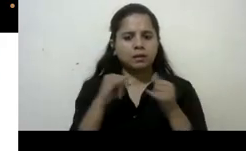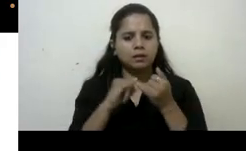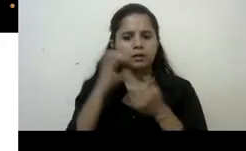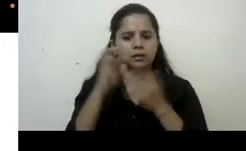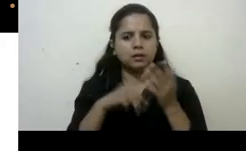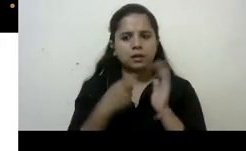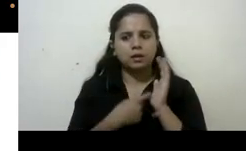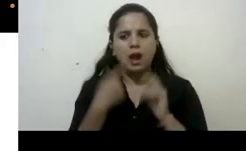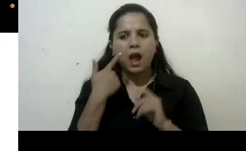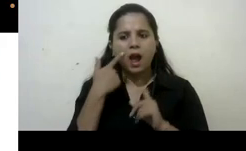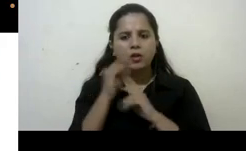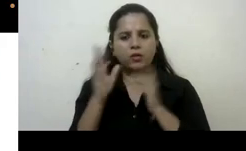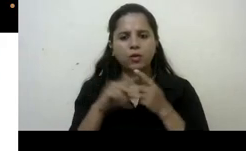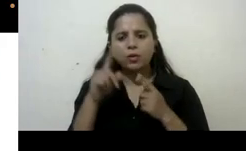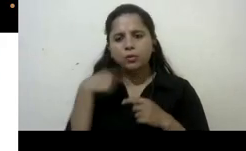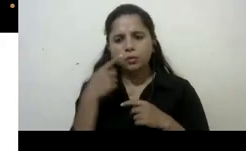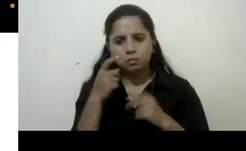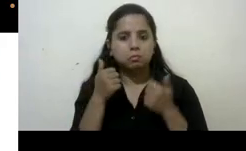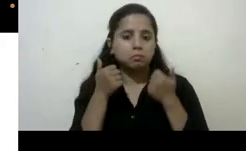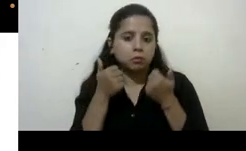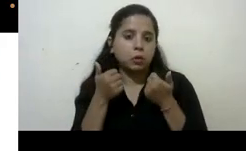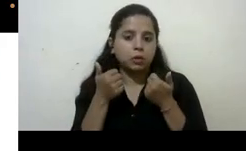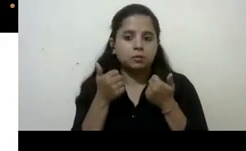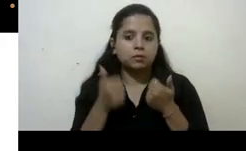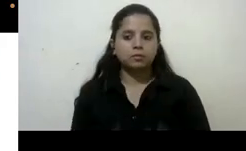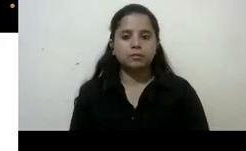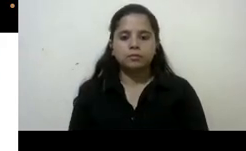Who is this? Good.